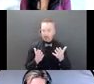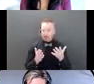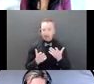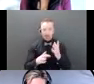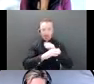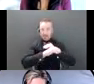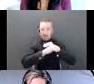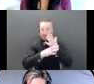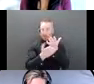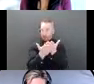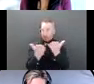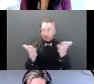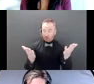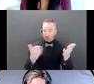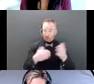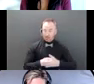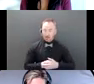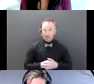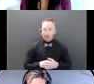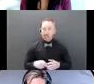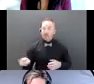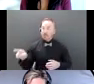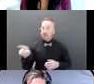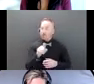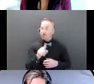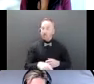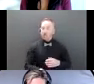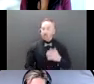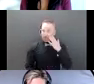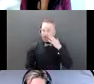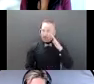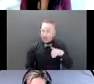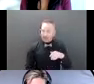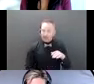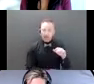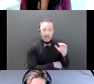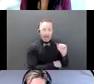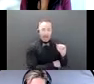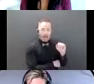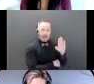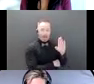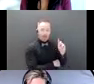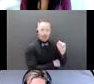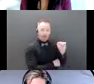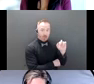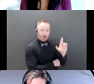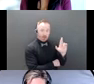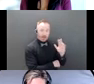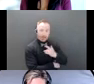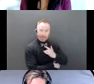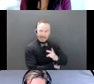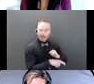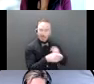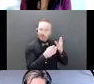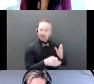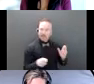speaking to, you know, that the abusers are really someone they know, general public also recognize